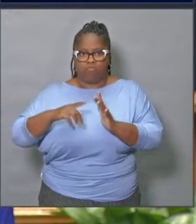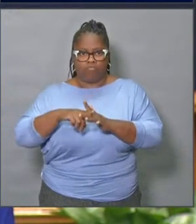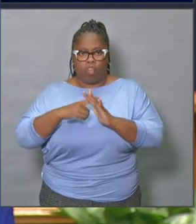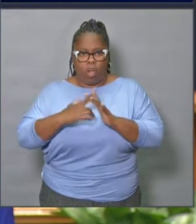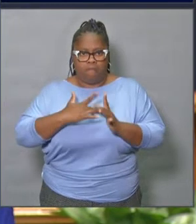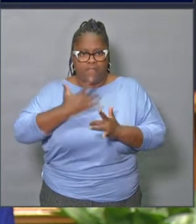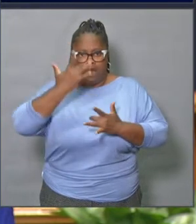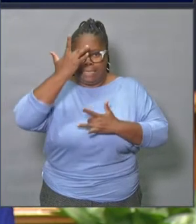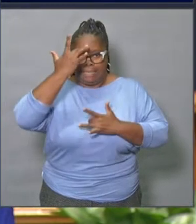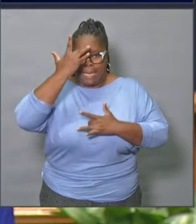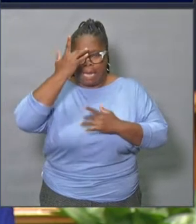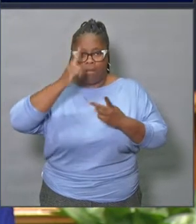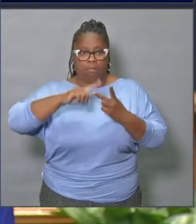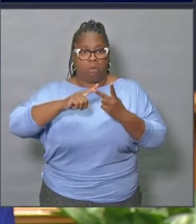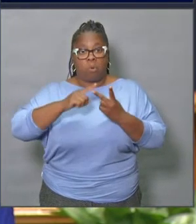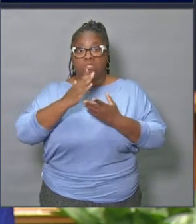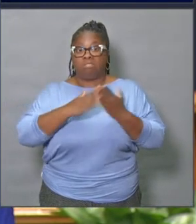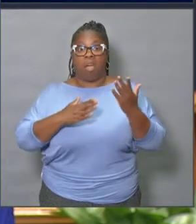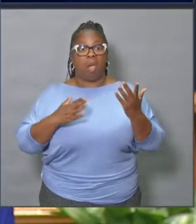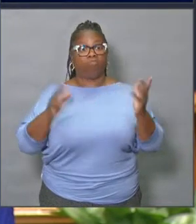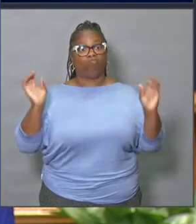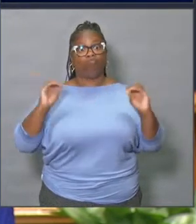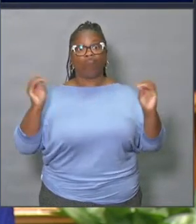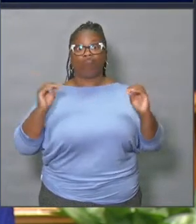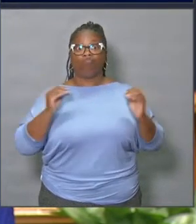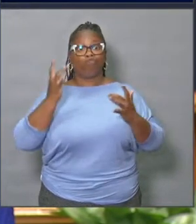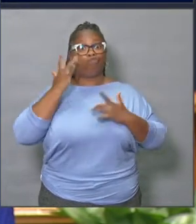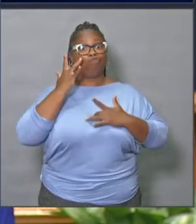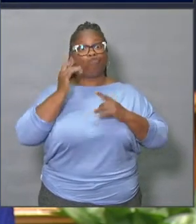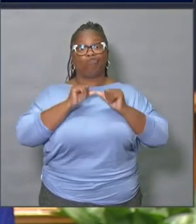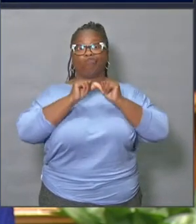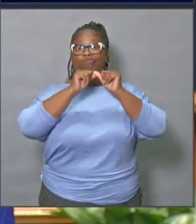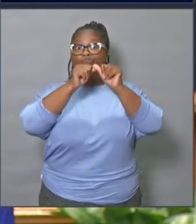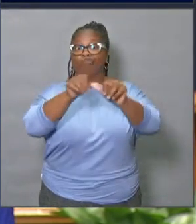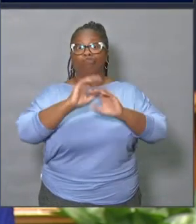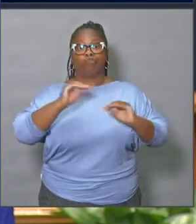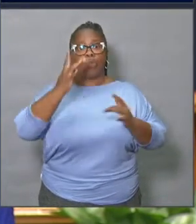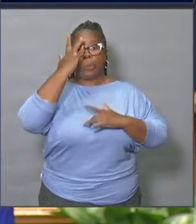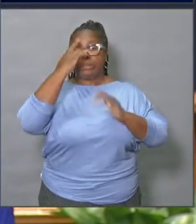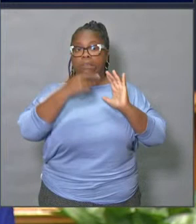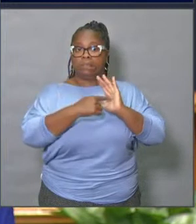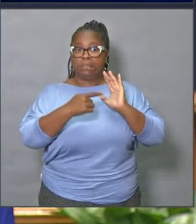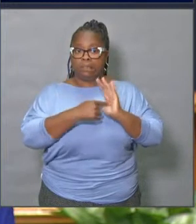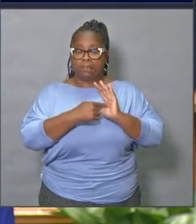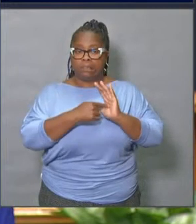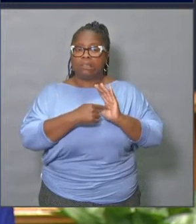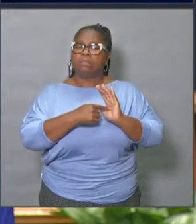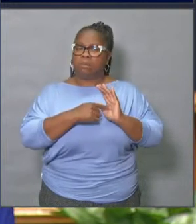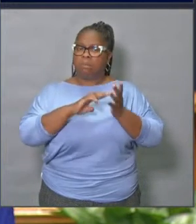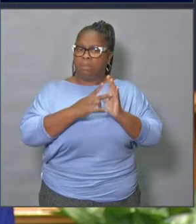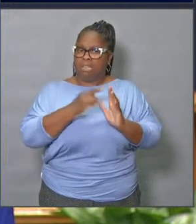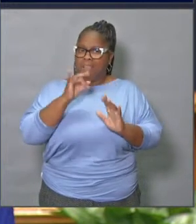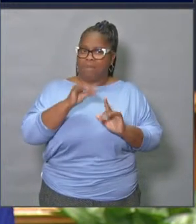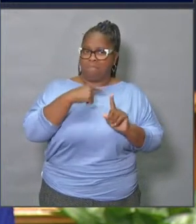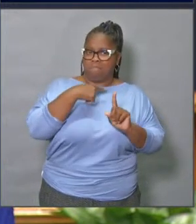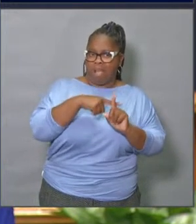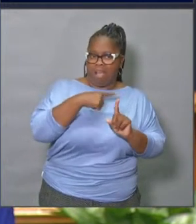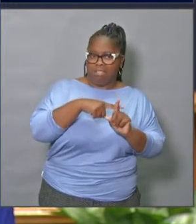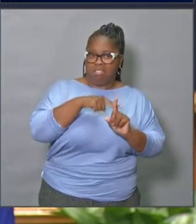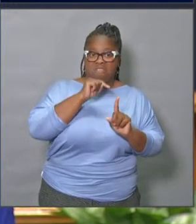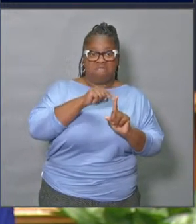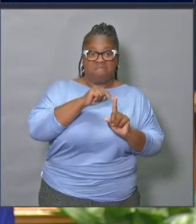particularly symptoms that may be associated with COVID-19 have already been tested, and if they were positive, they were not tested